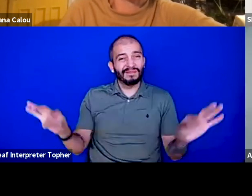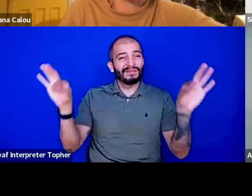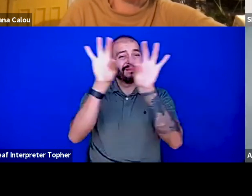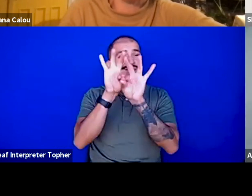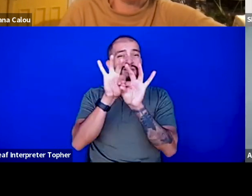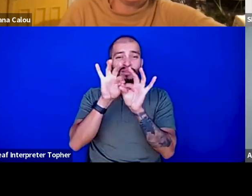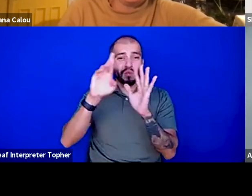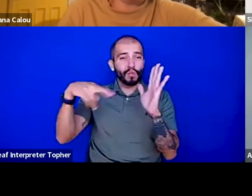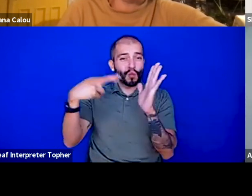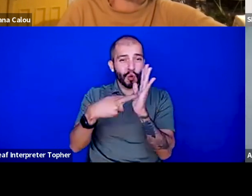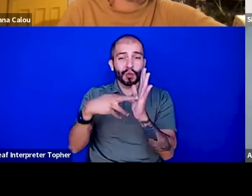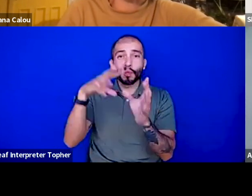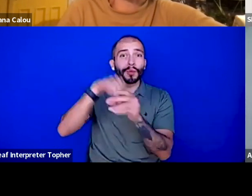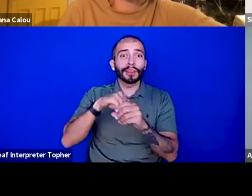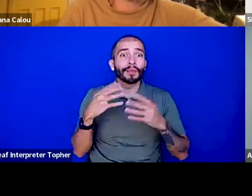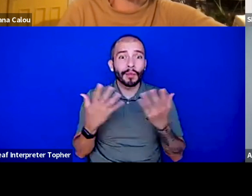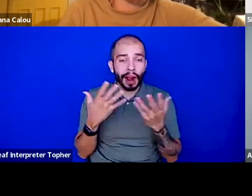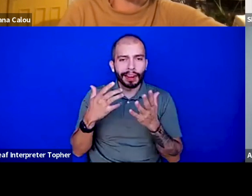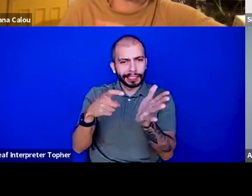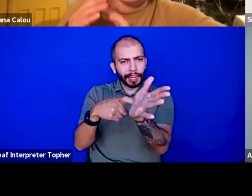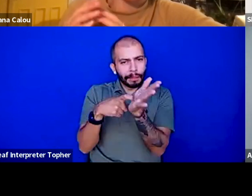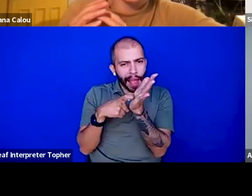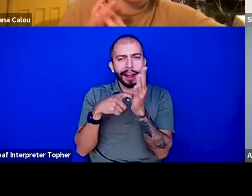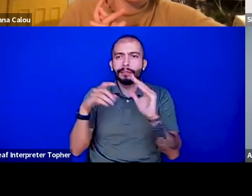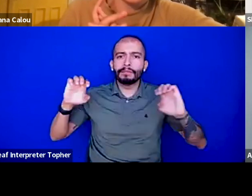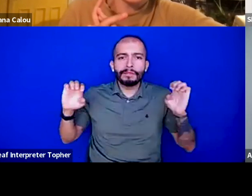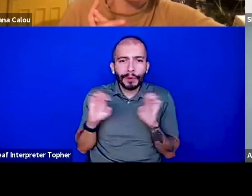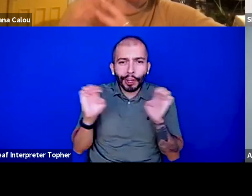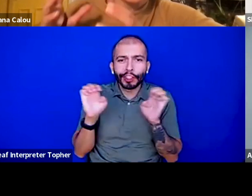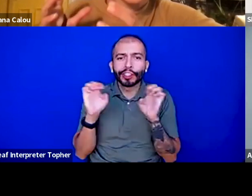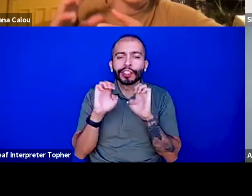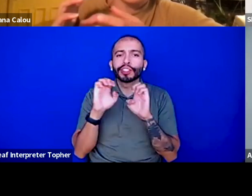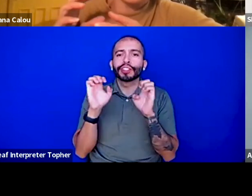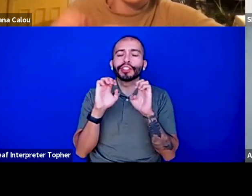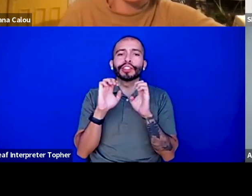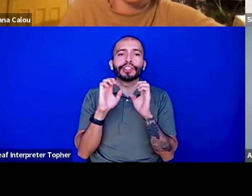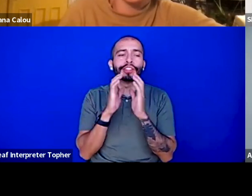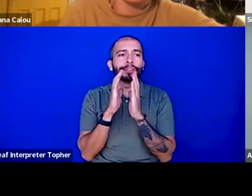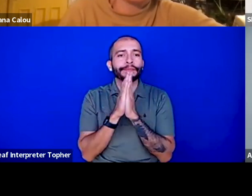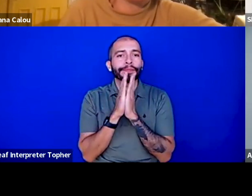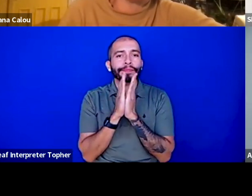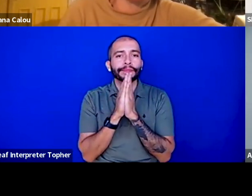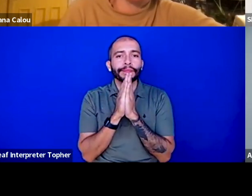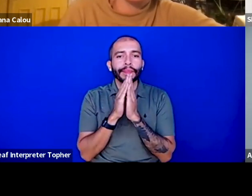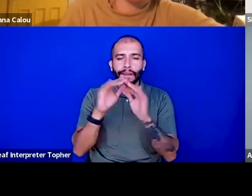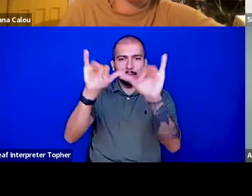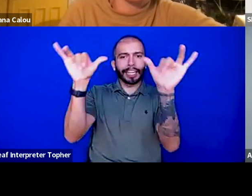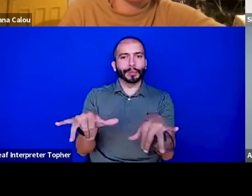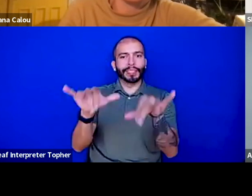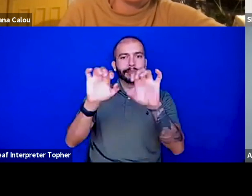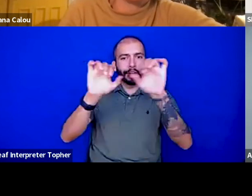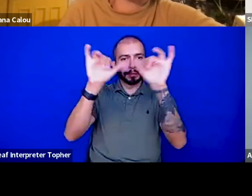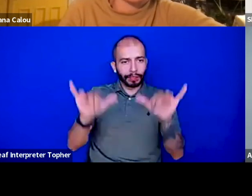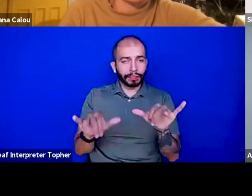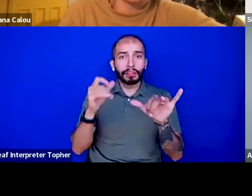forced hospitalization, and that those funds could actually divert calls from police if they're not working together by funding crisis